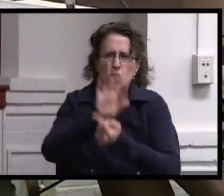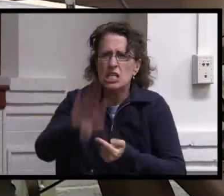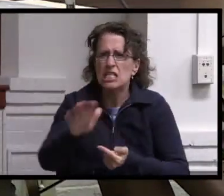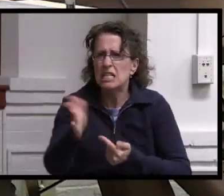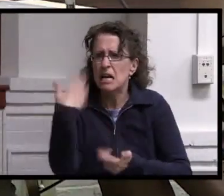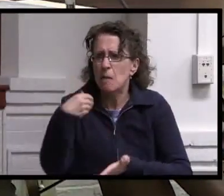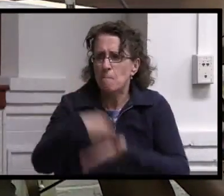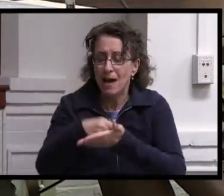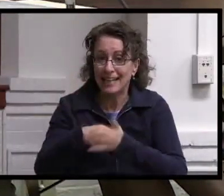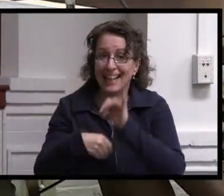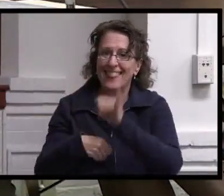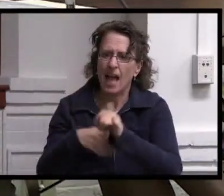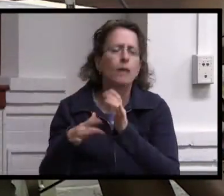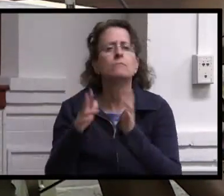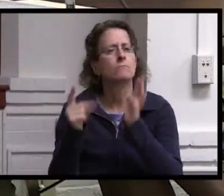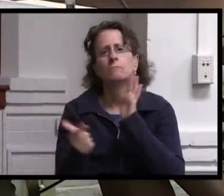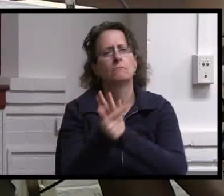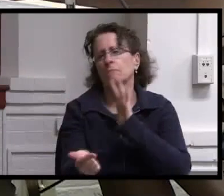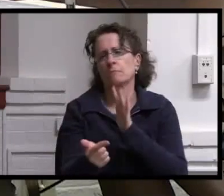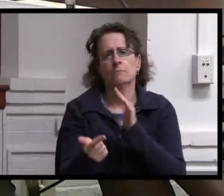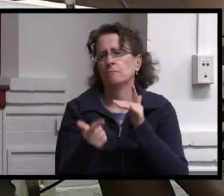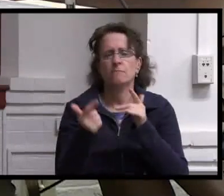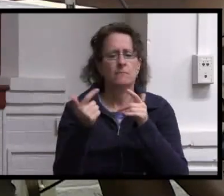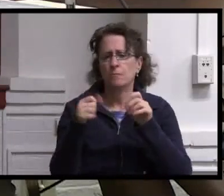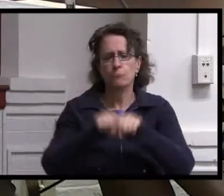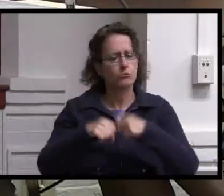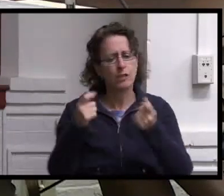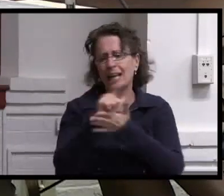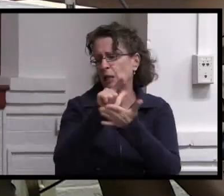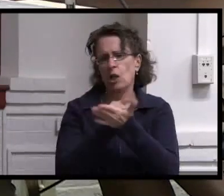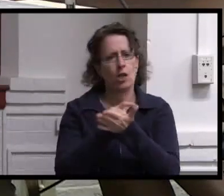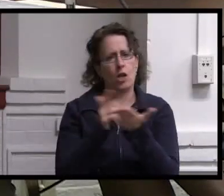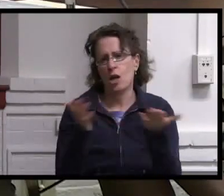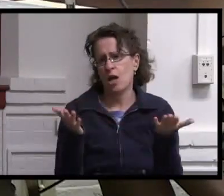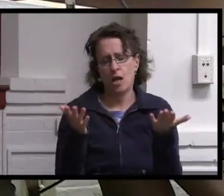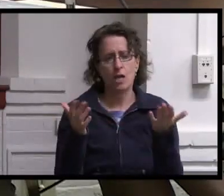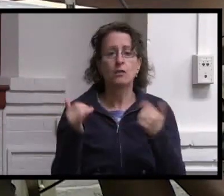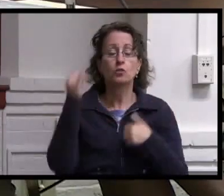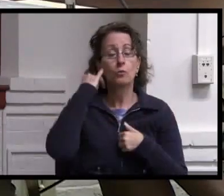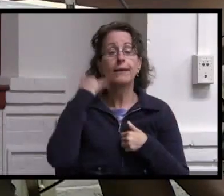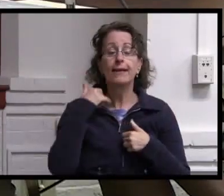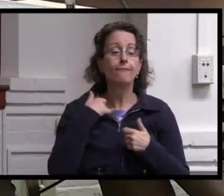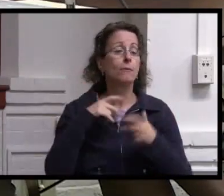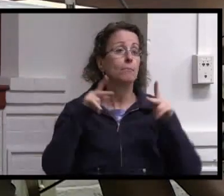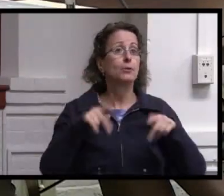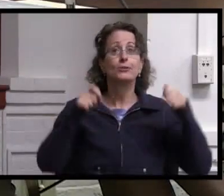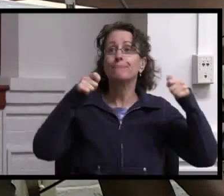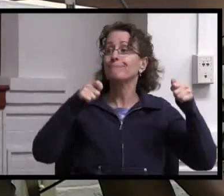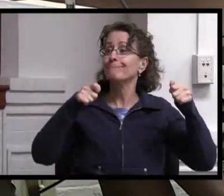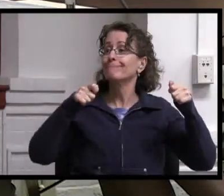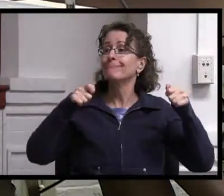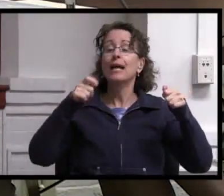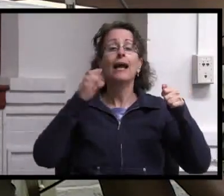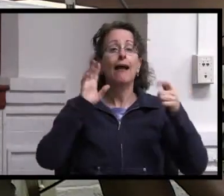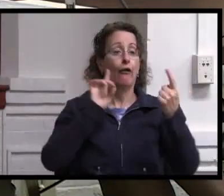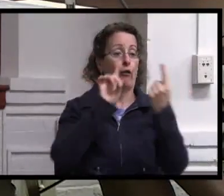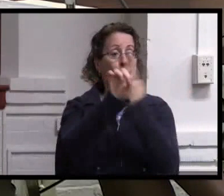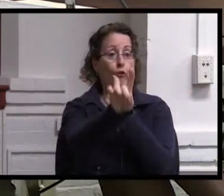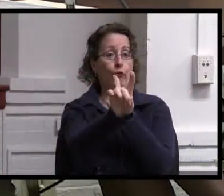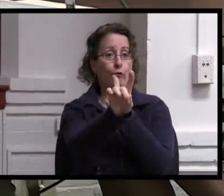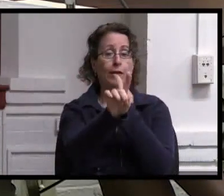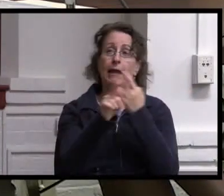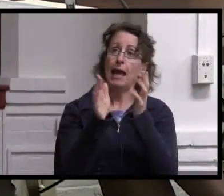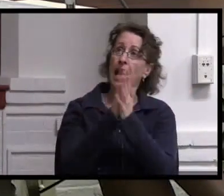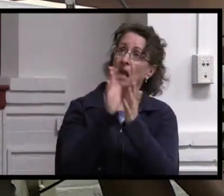sign, an individual asking you as you walk by, that's freedom of speech,